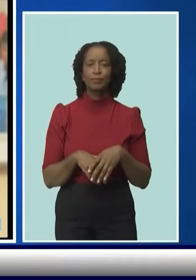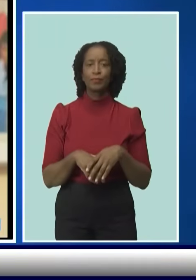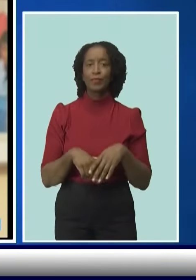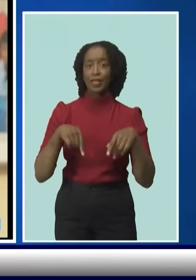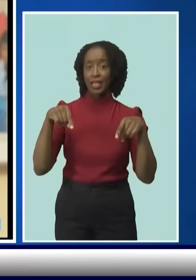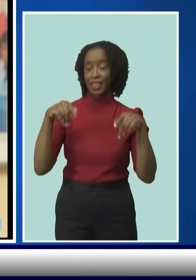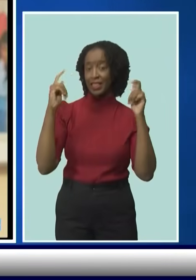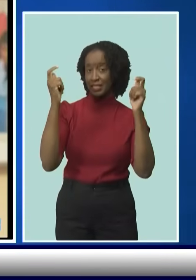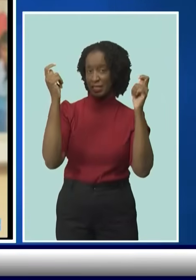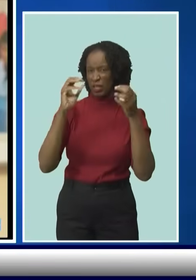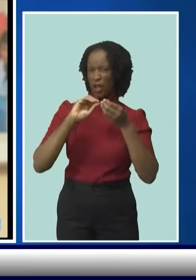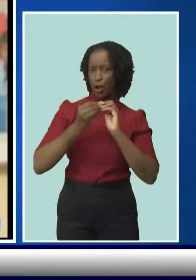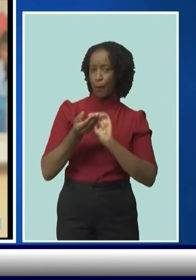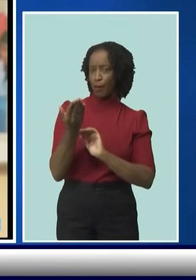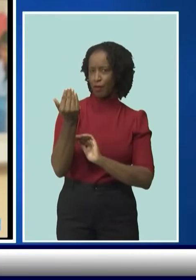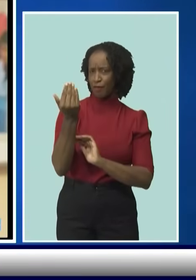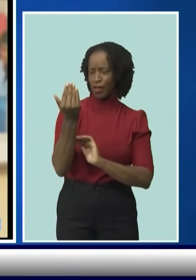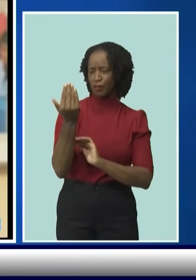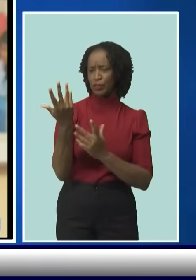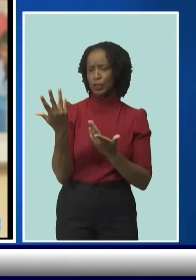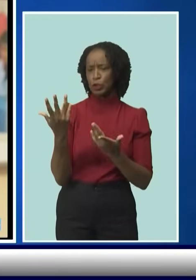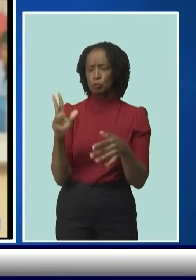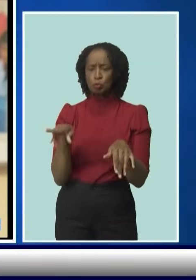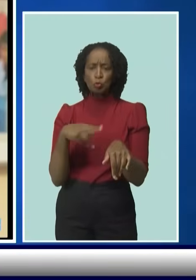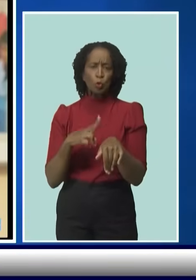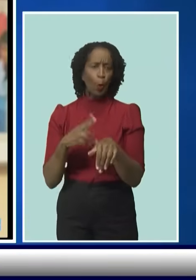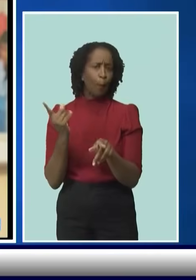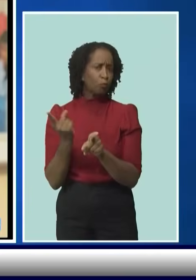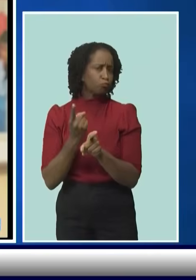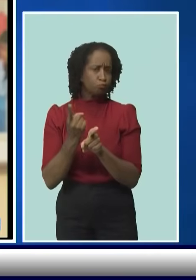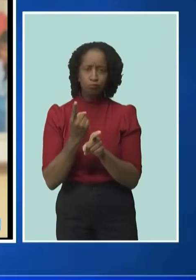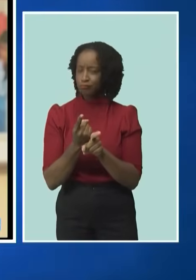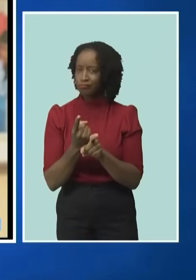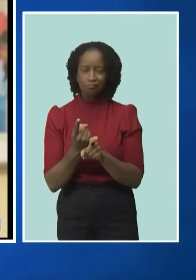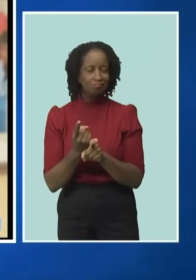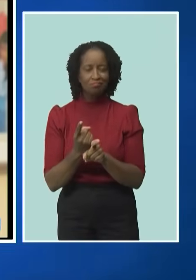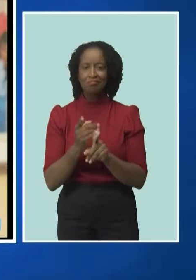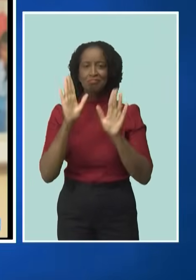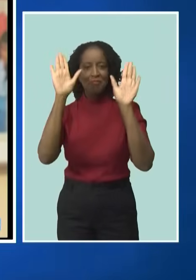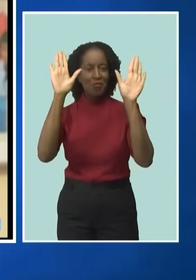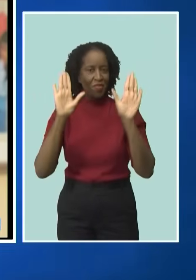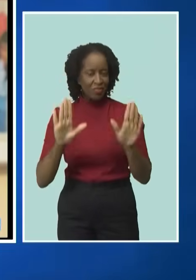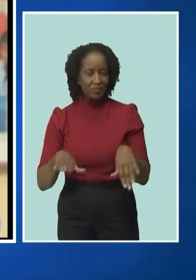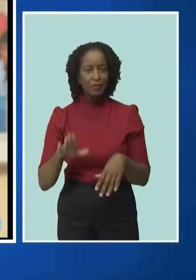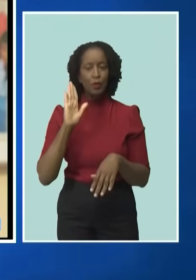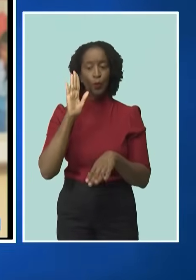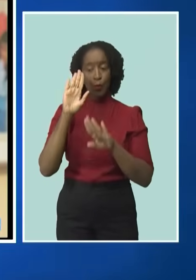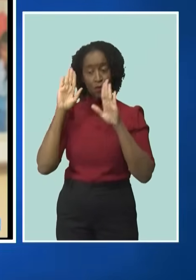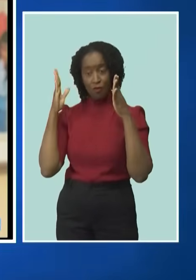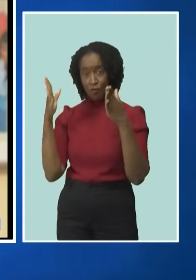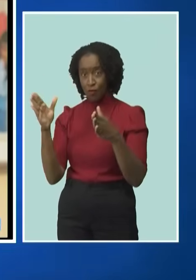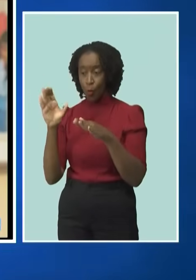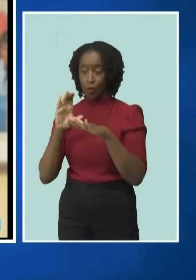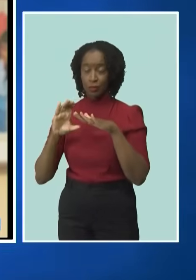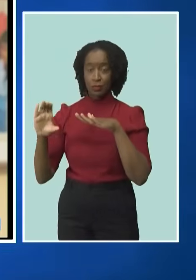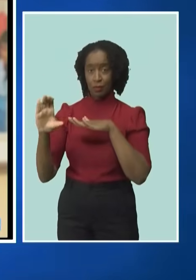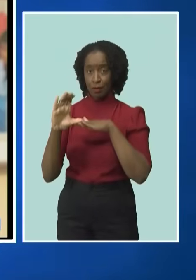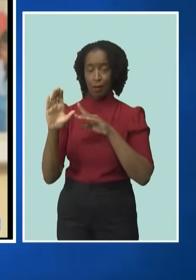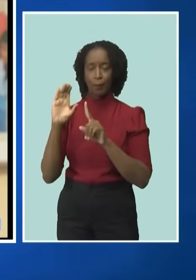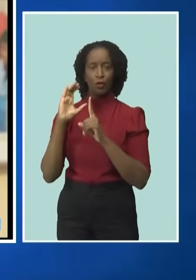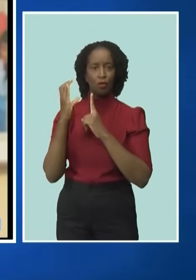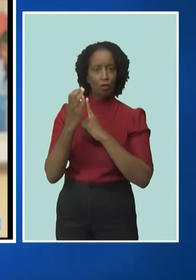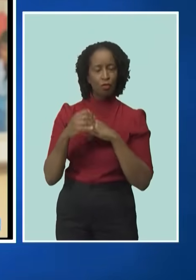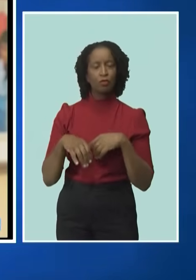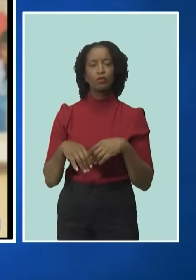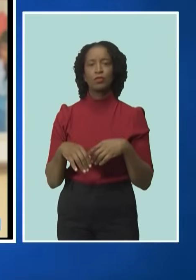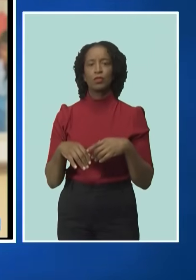no ordinary festival. We intend to be true to our theme of Caribbean roots, global excellence, as we reflect on